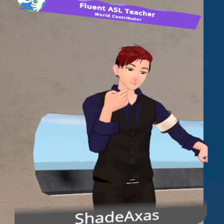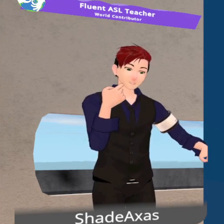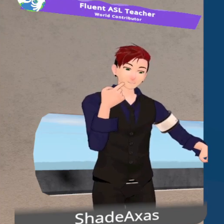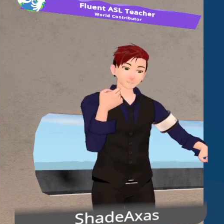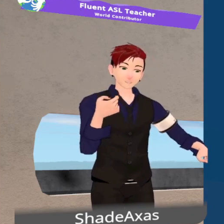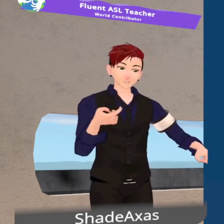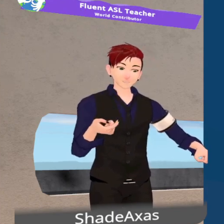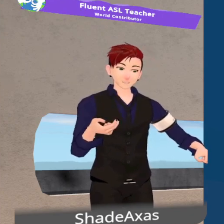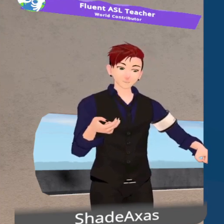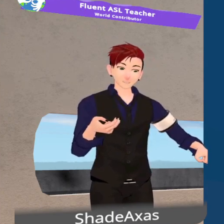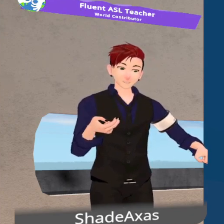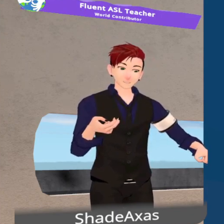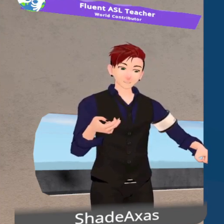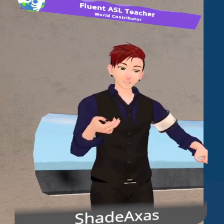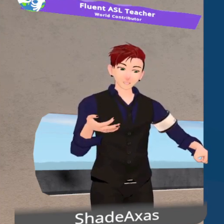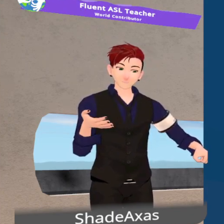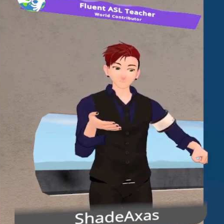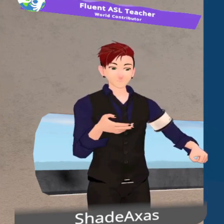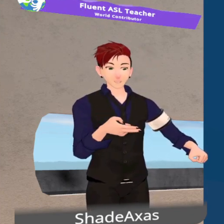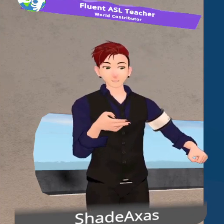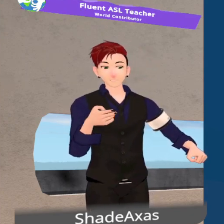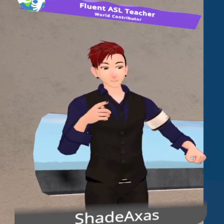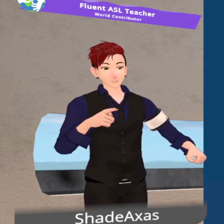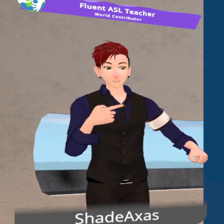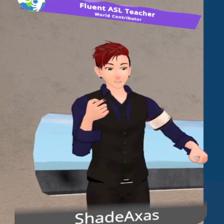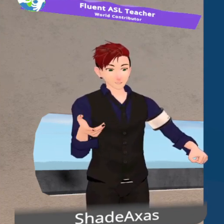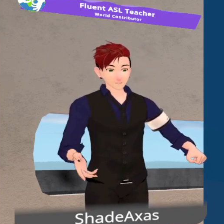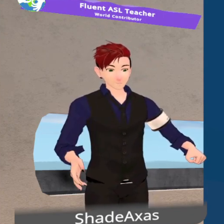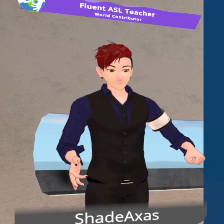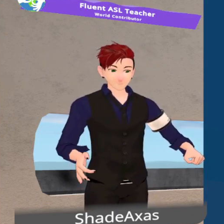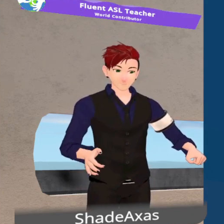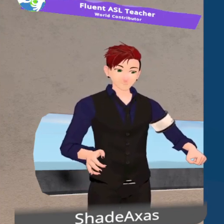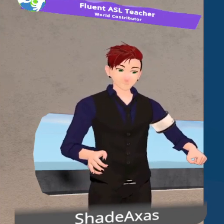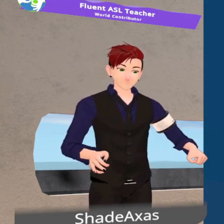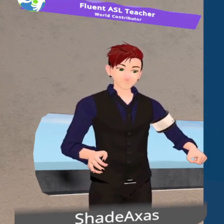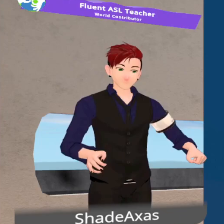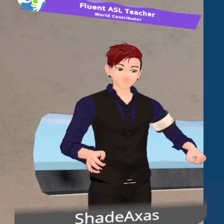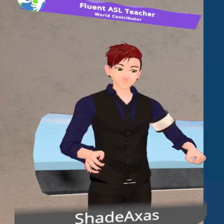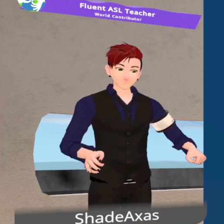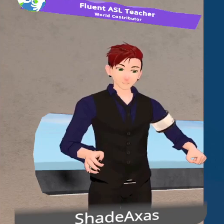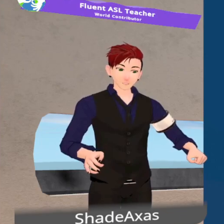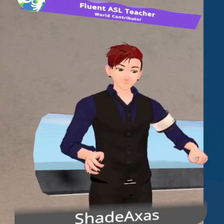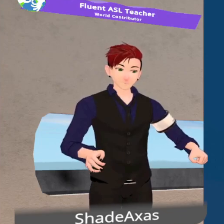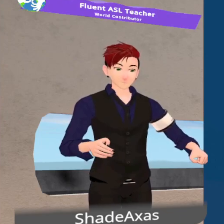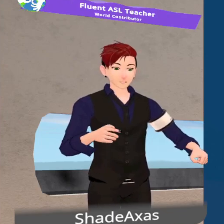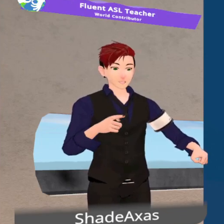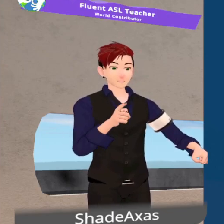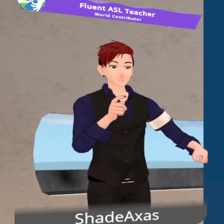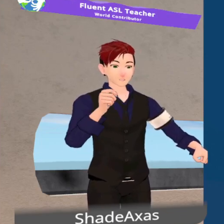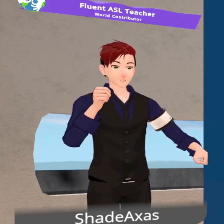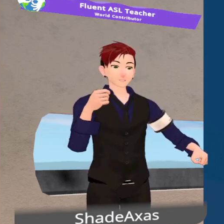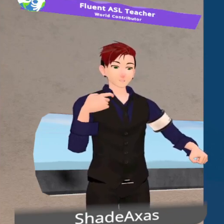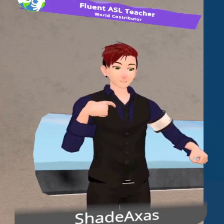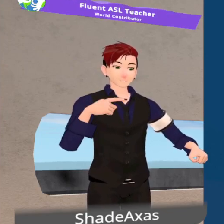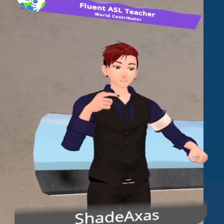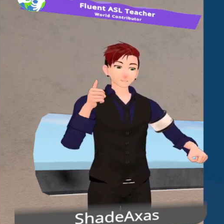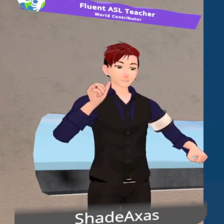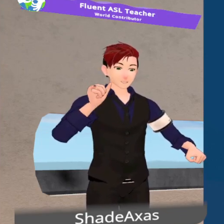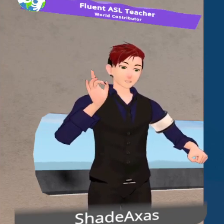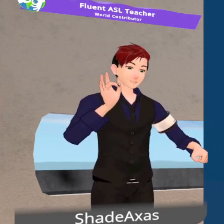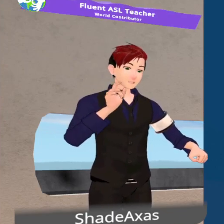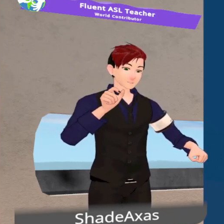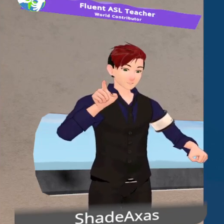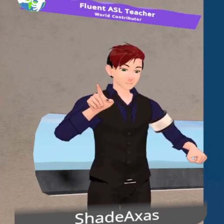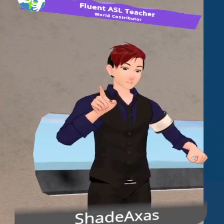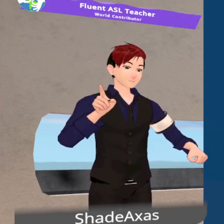don't know if there's been any recent developments. I honestly couldn't tell you. So, but I do know that we are still